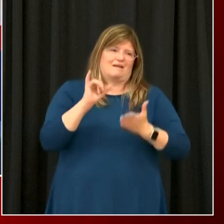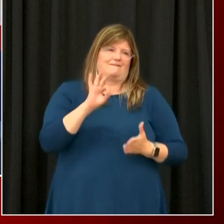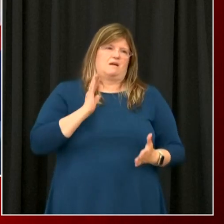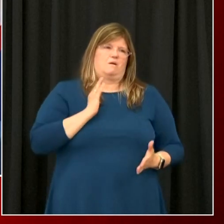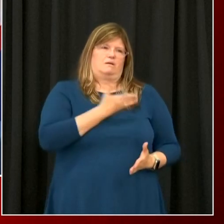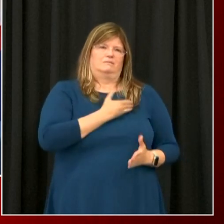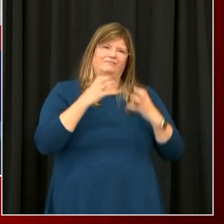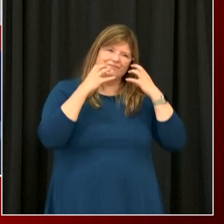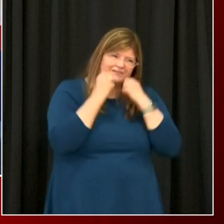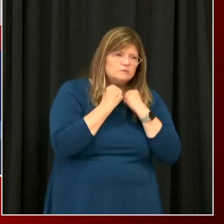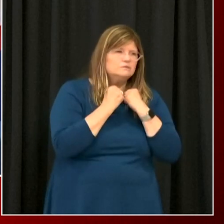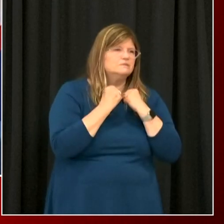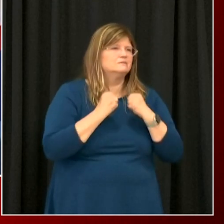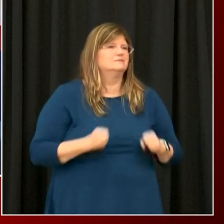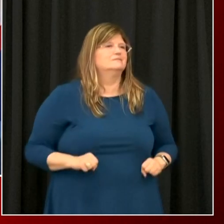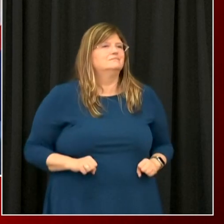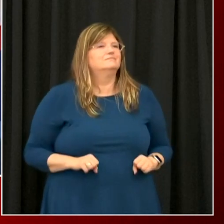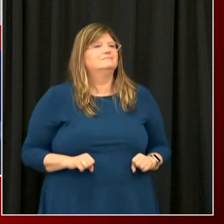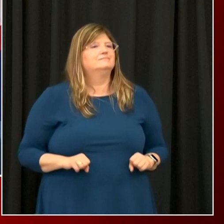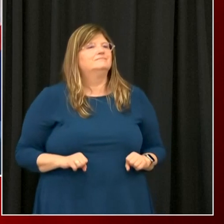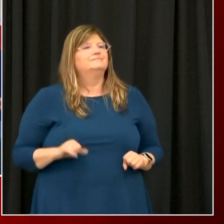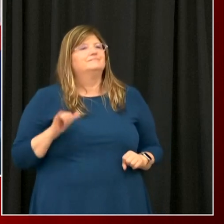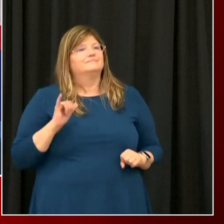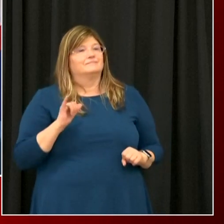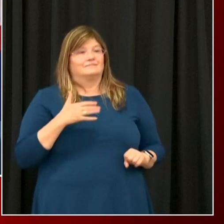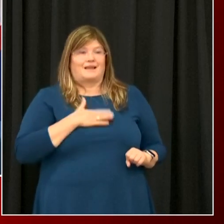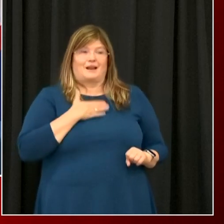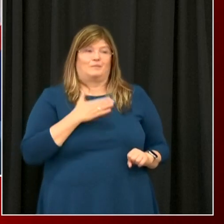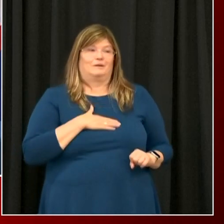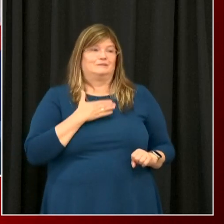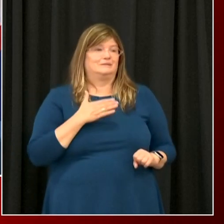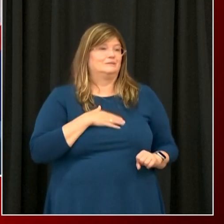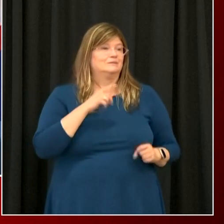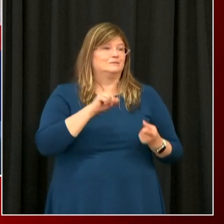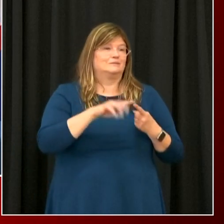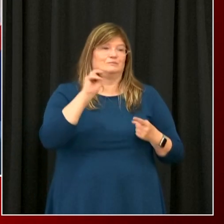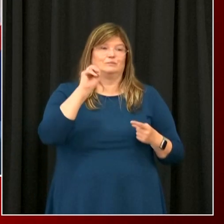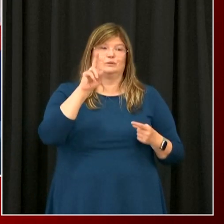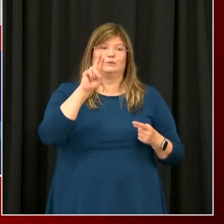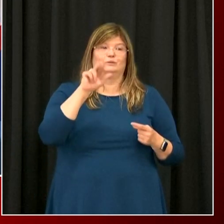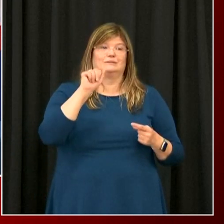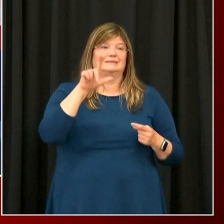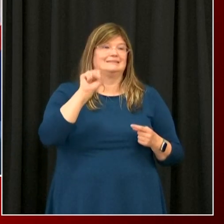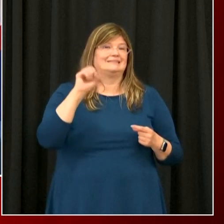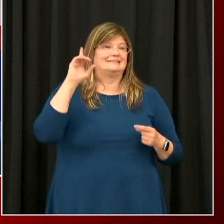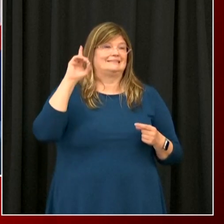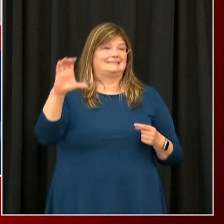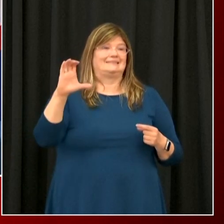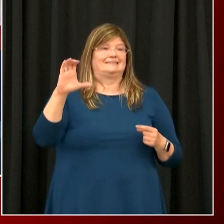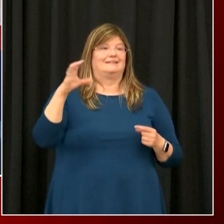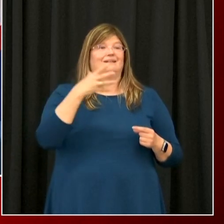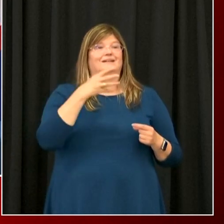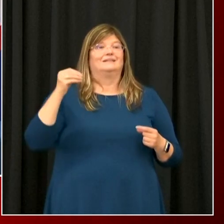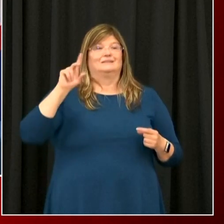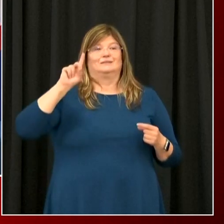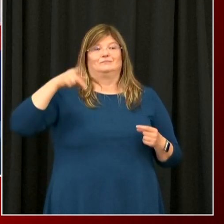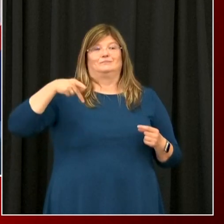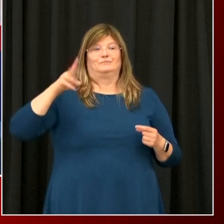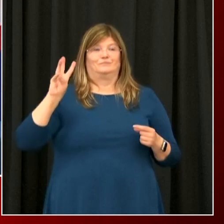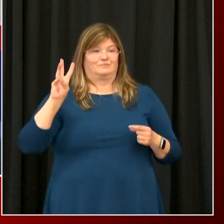And so I'm very grateful to Murals DC at a DPW, a great team of artists